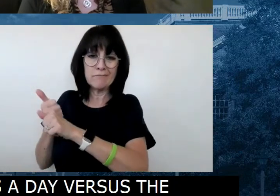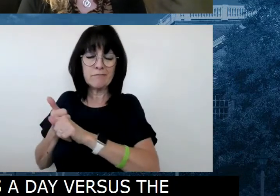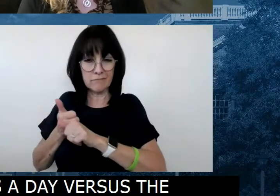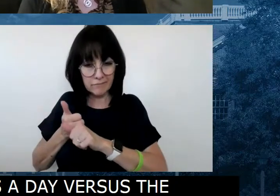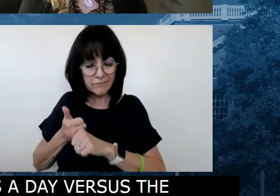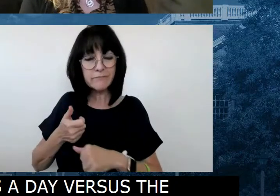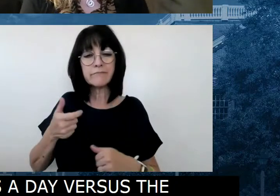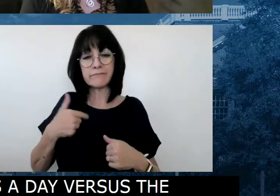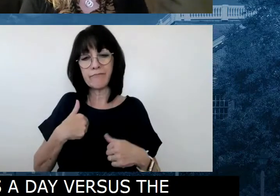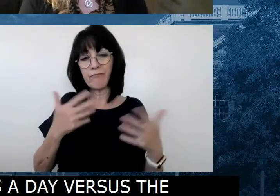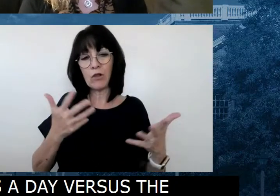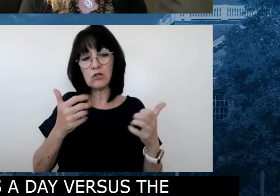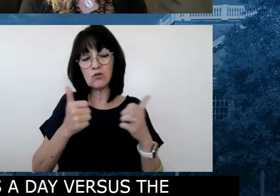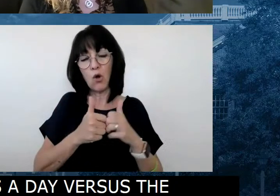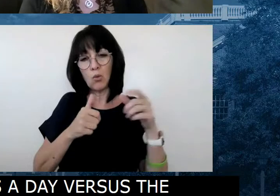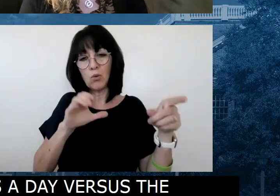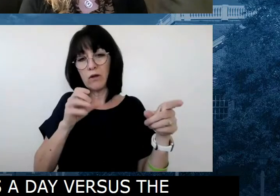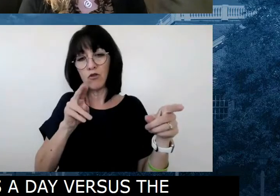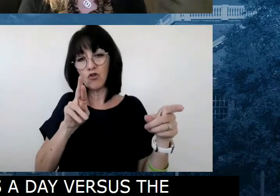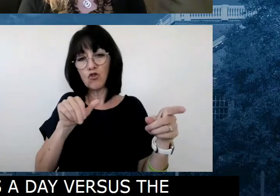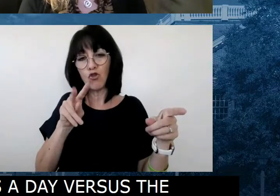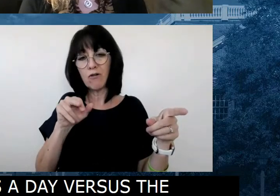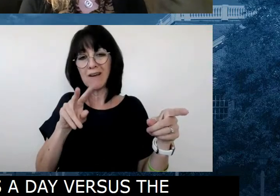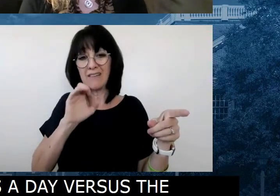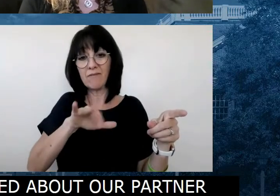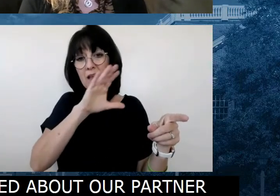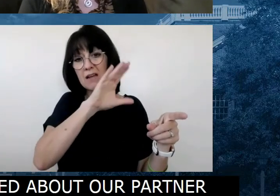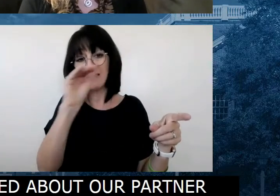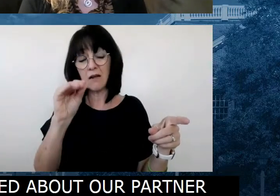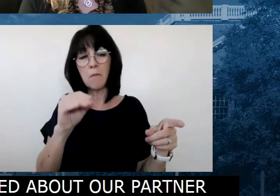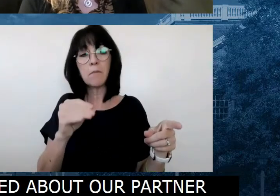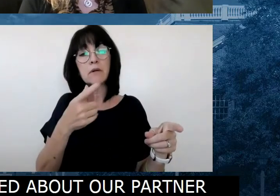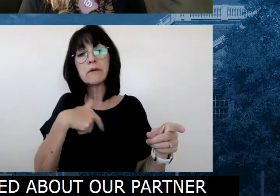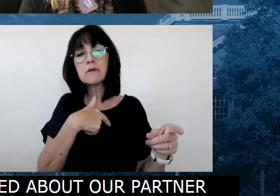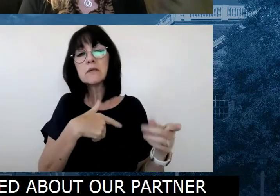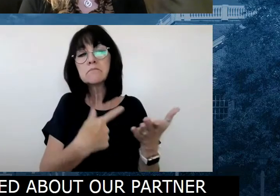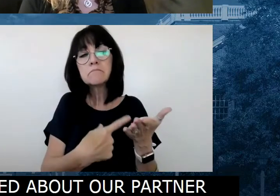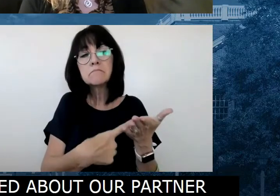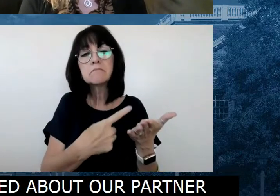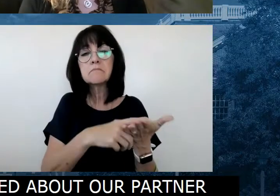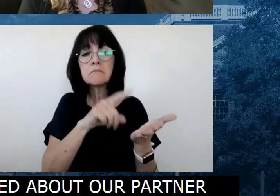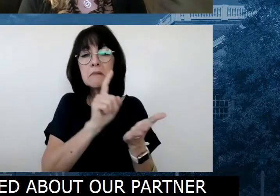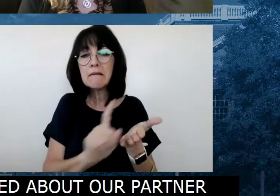times. We talked last week how they're shifting away from the